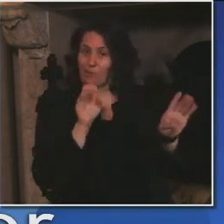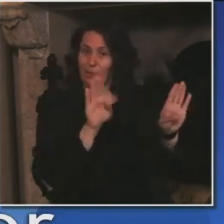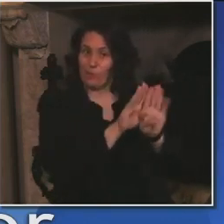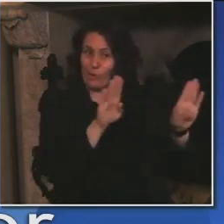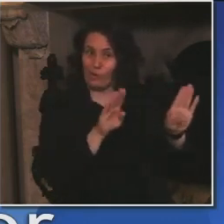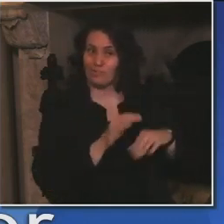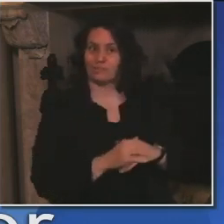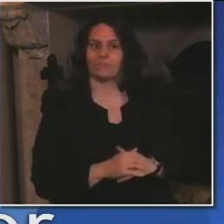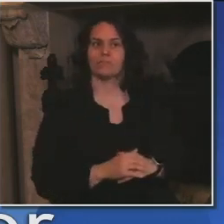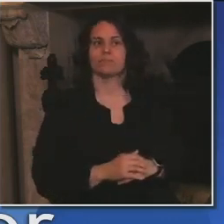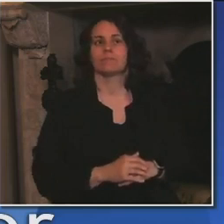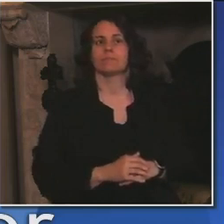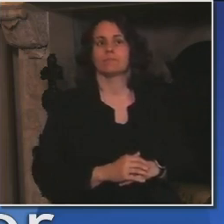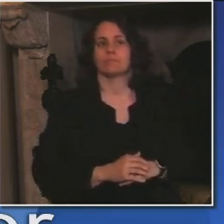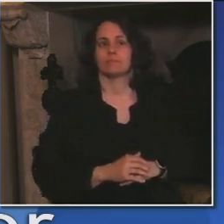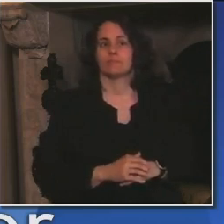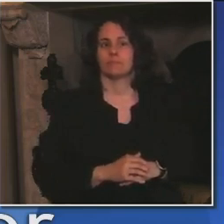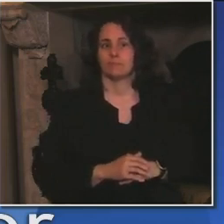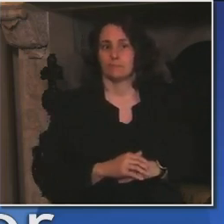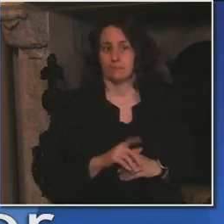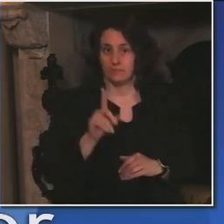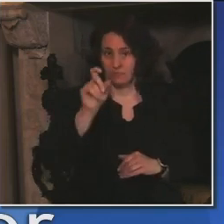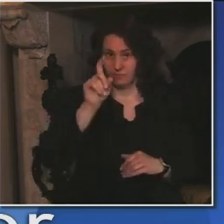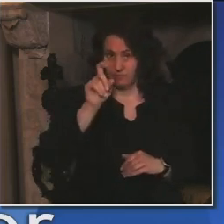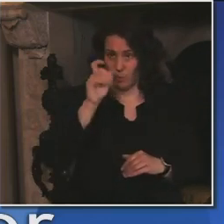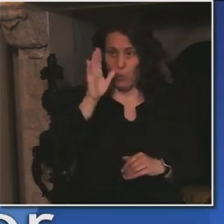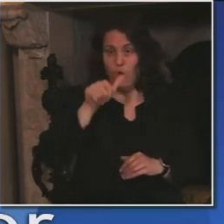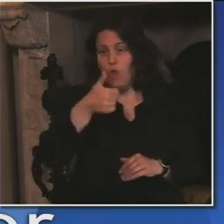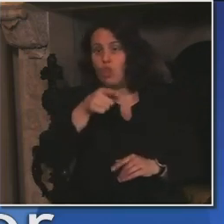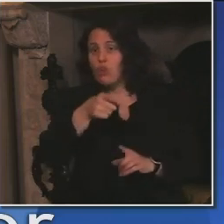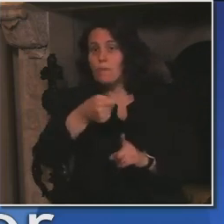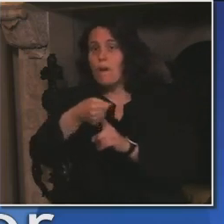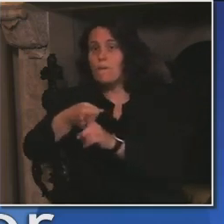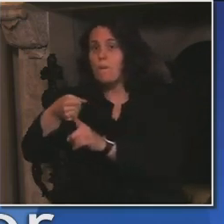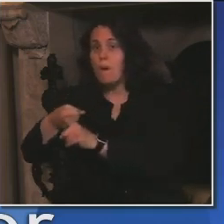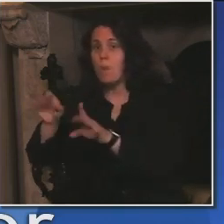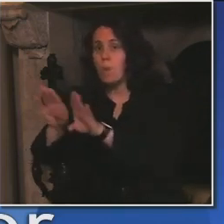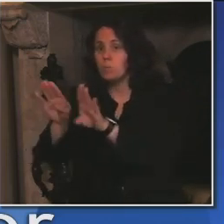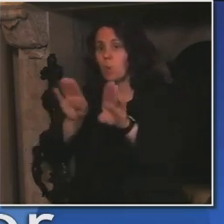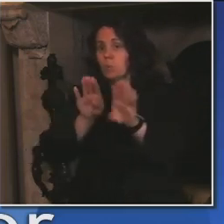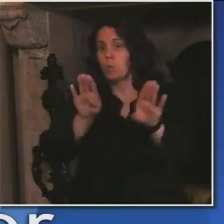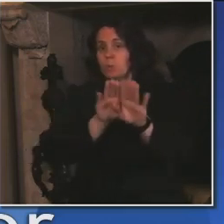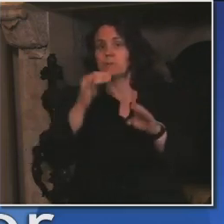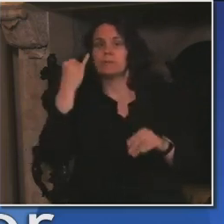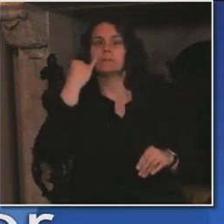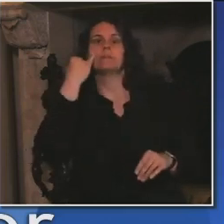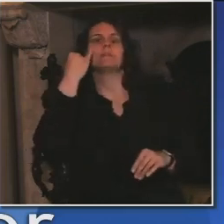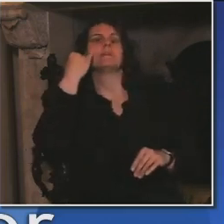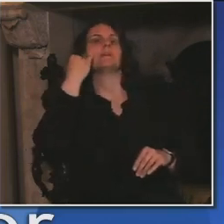be closed as the weather gets warmer and people start venturing out more and more frequently